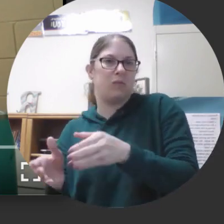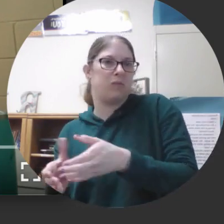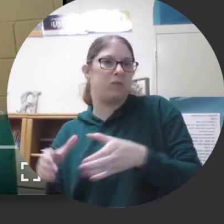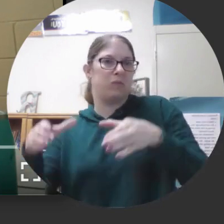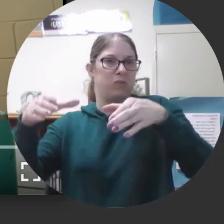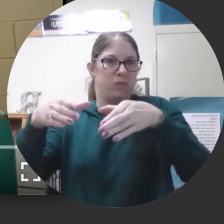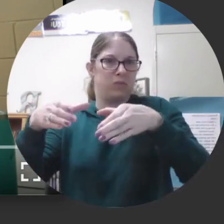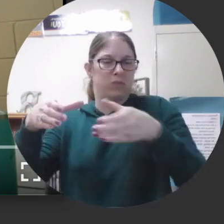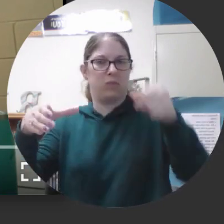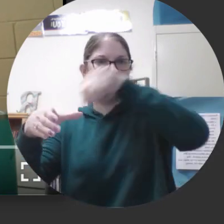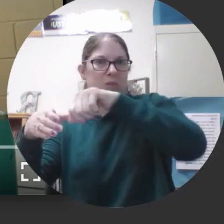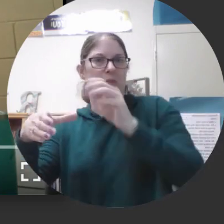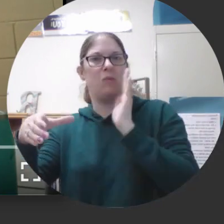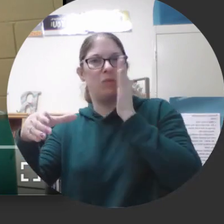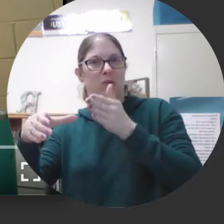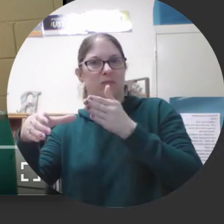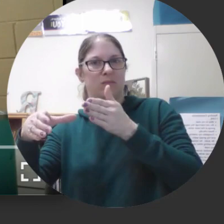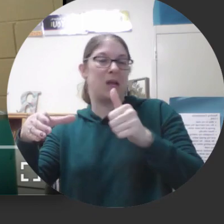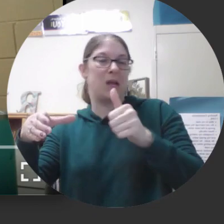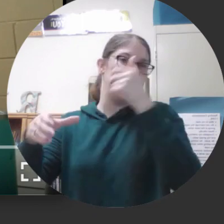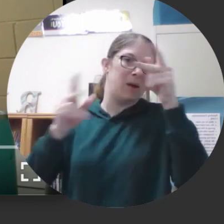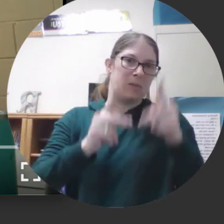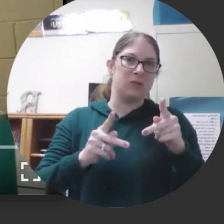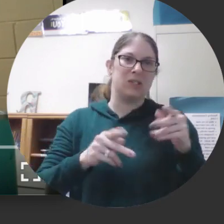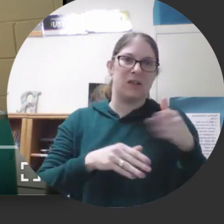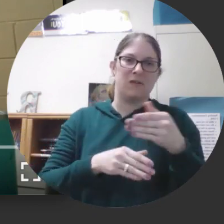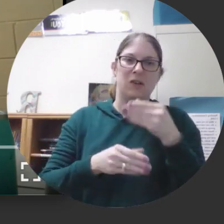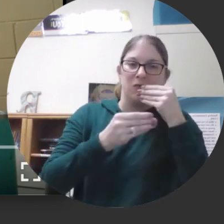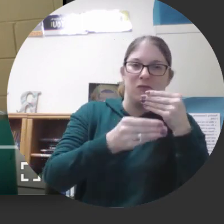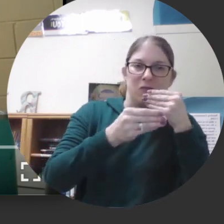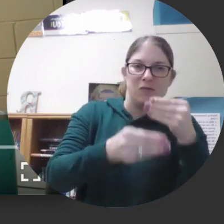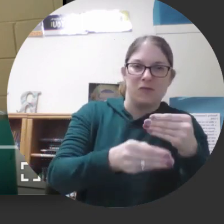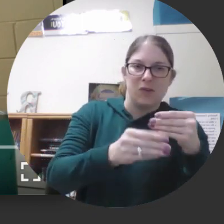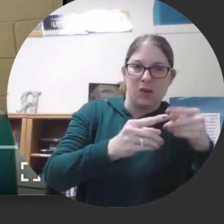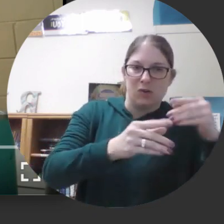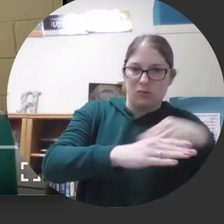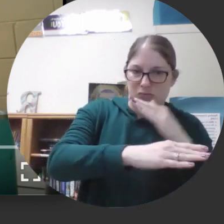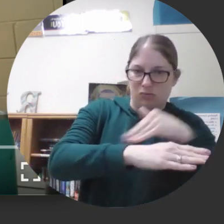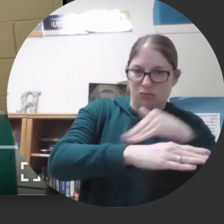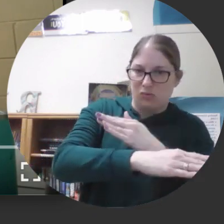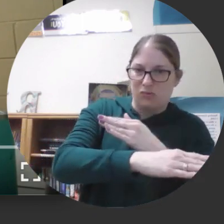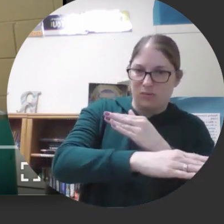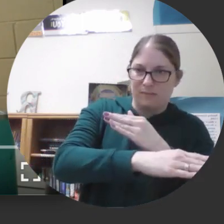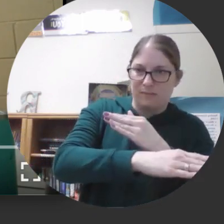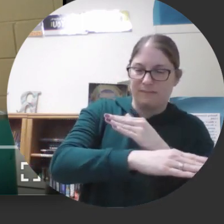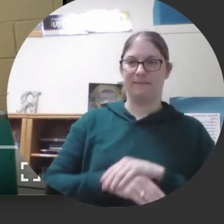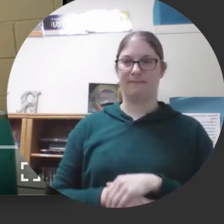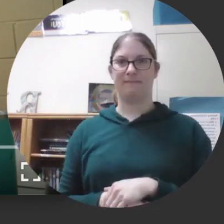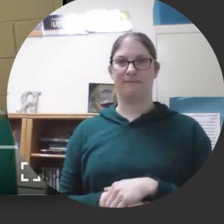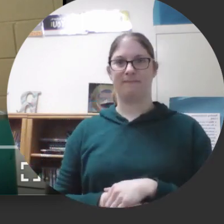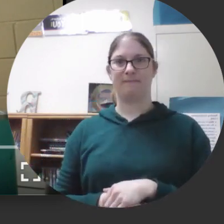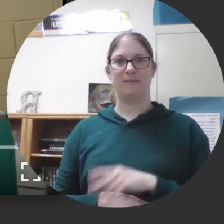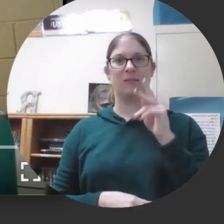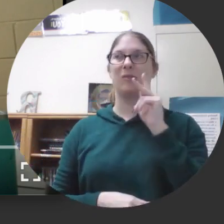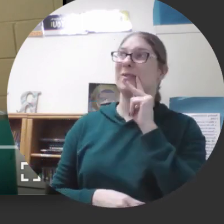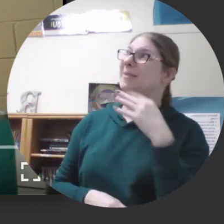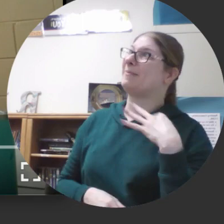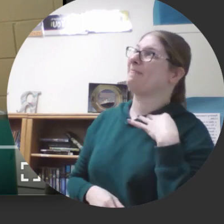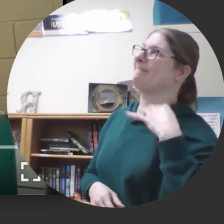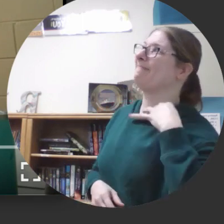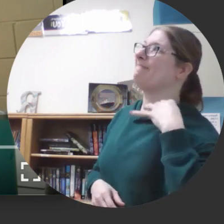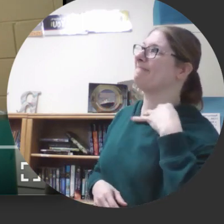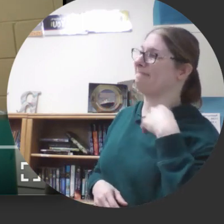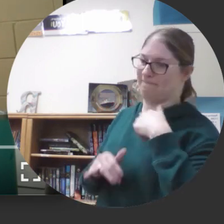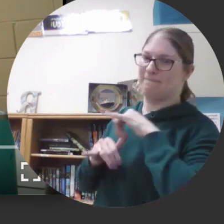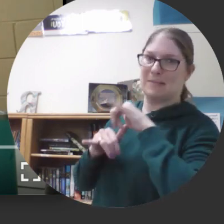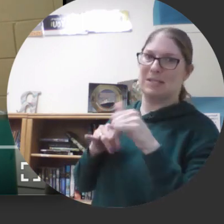she said quickly. When the others had gone, she knelt by the side of the bathtub, balancing the sardine can on the rim, and she began to feed the